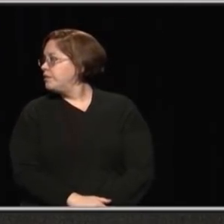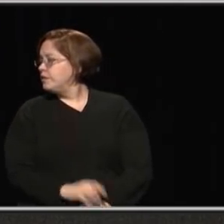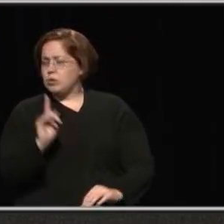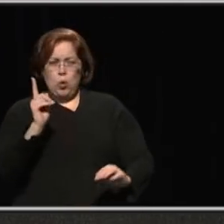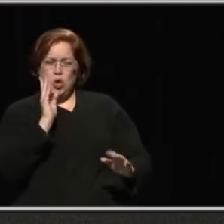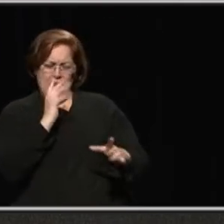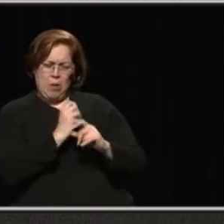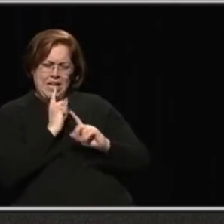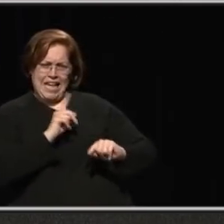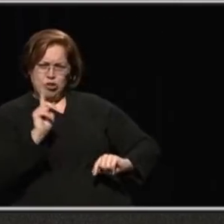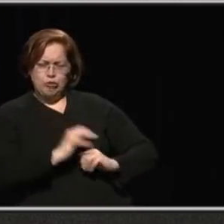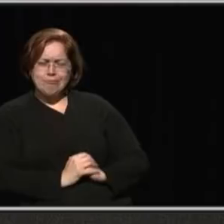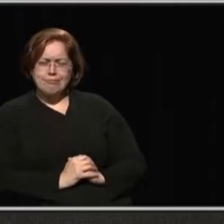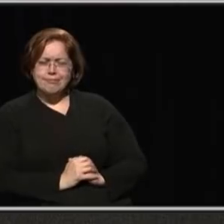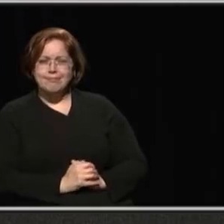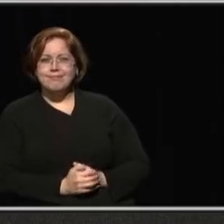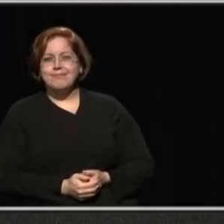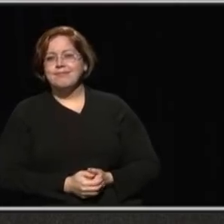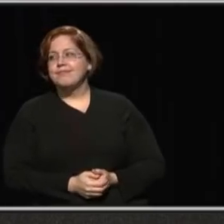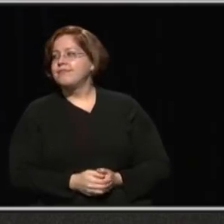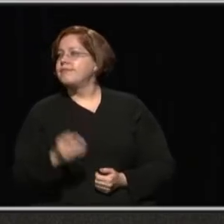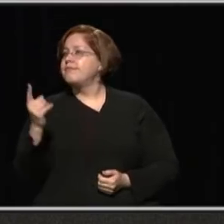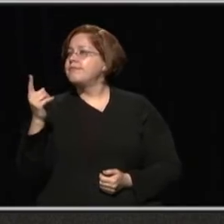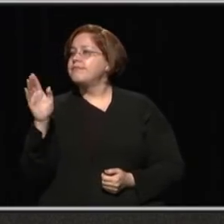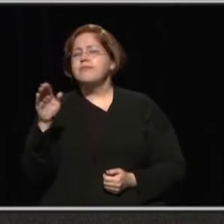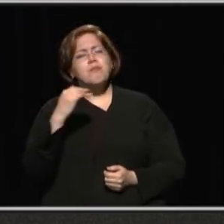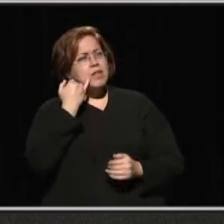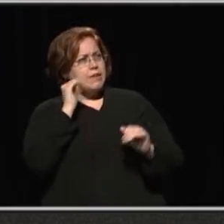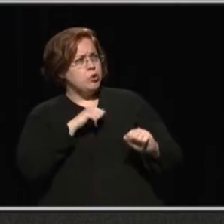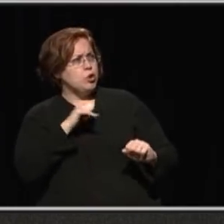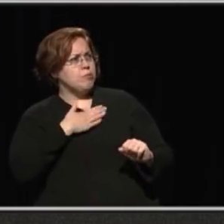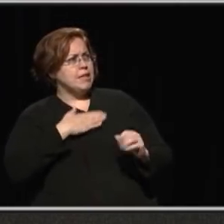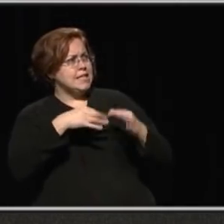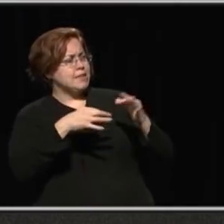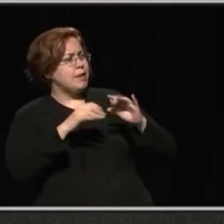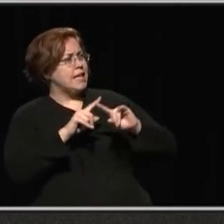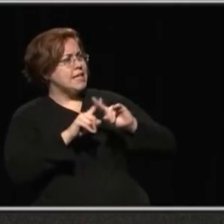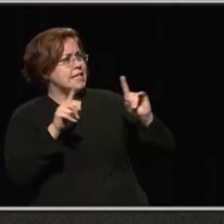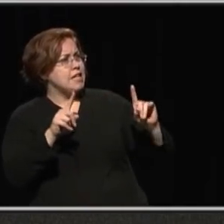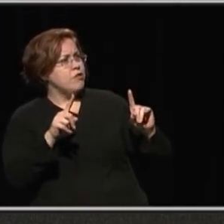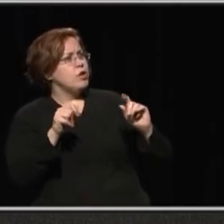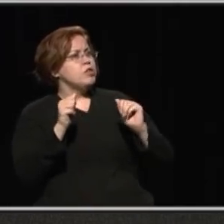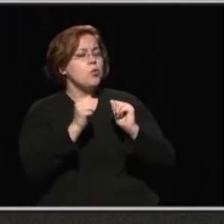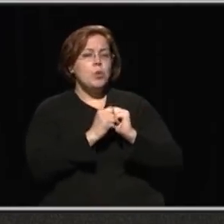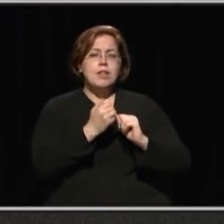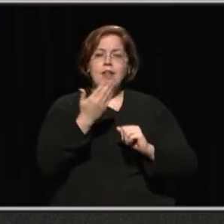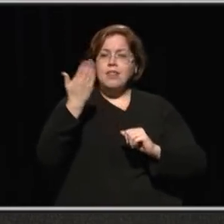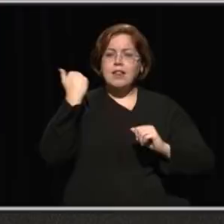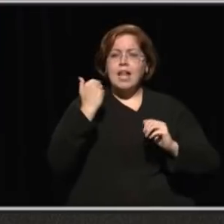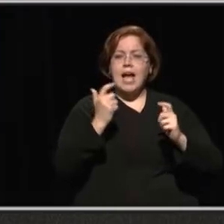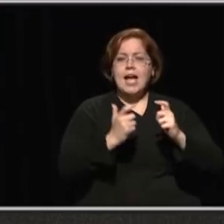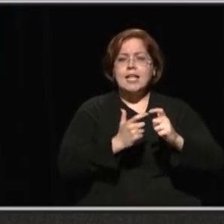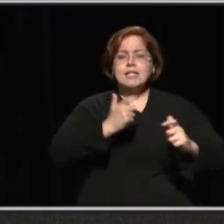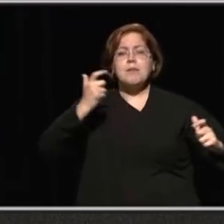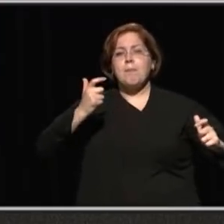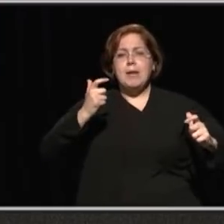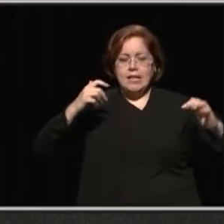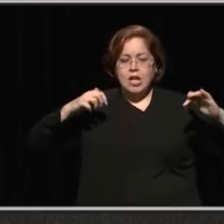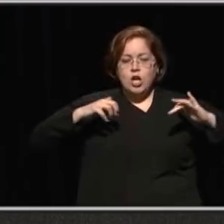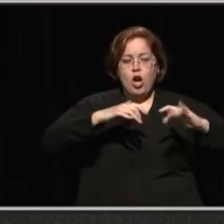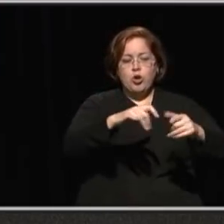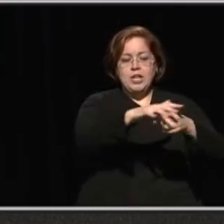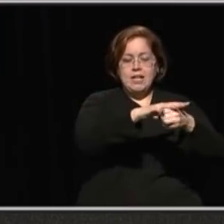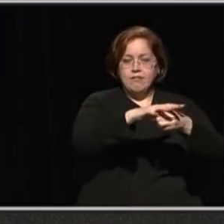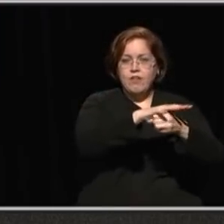a second. Yeah. Dr. Wu, if you could explain maybe the difference from the last major congregate setting that we had in a